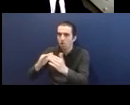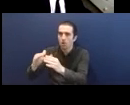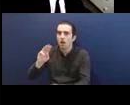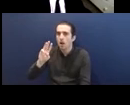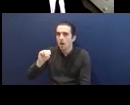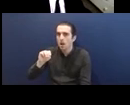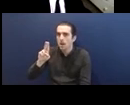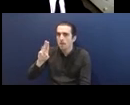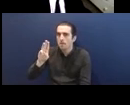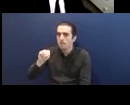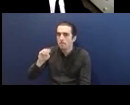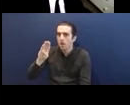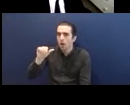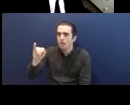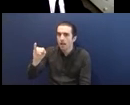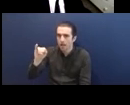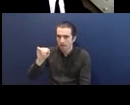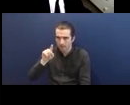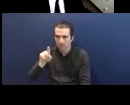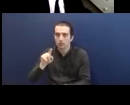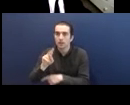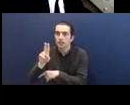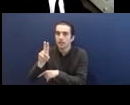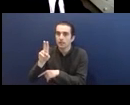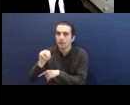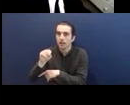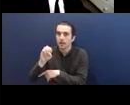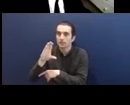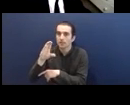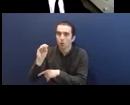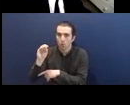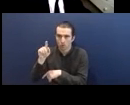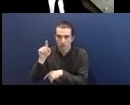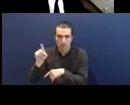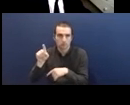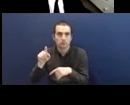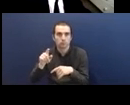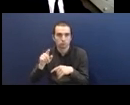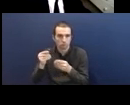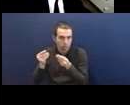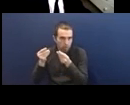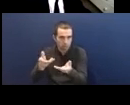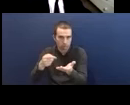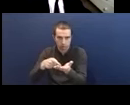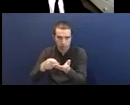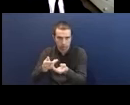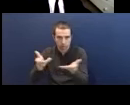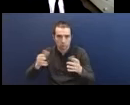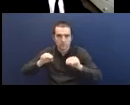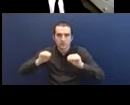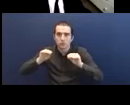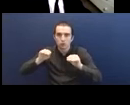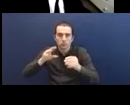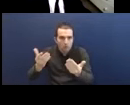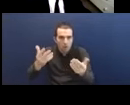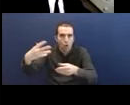There are lots of other aids and materials, not least on the World of Inclusion website, that I would commend to you if you're actually